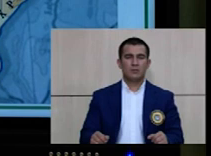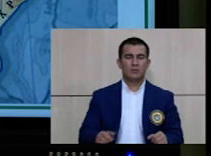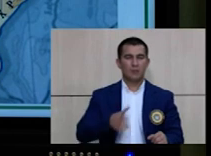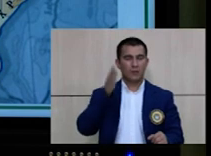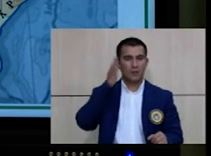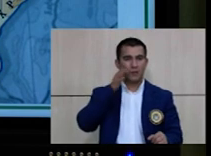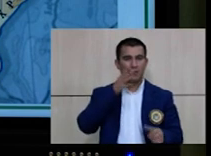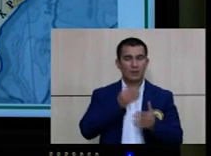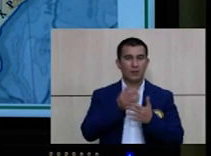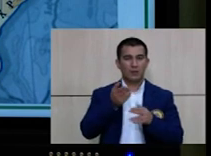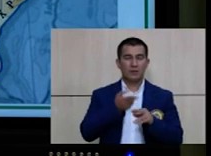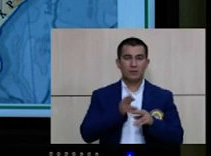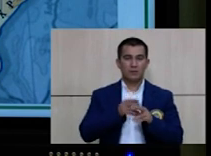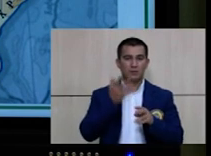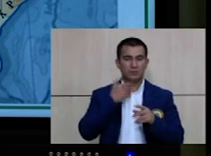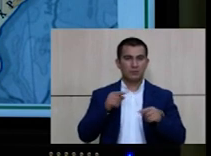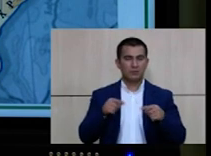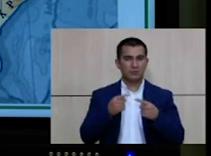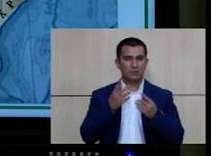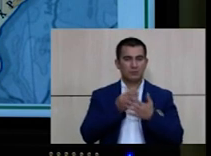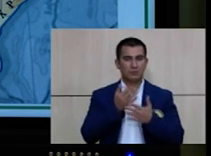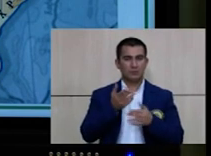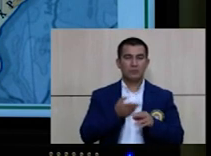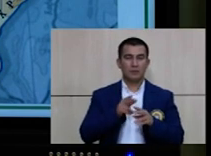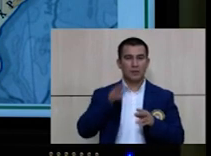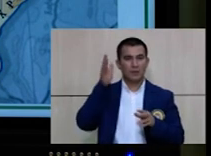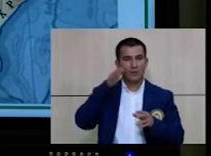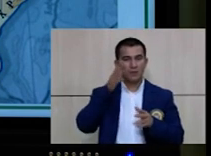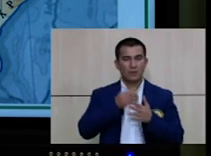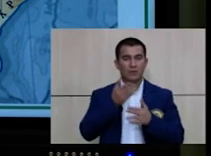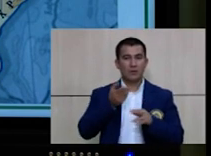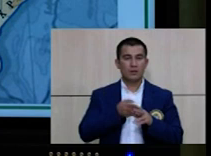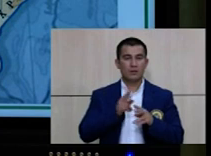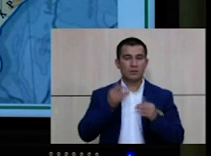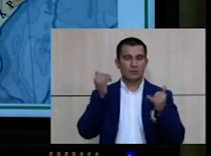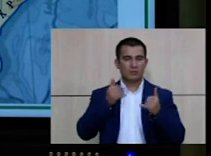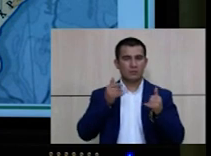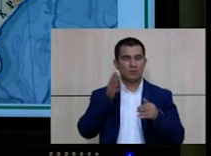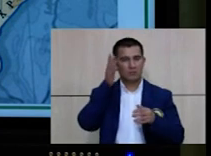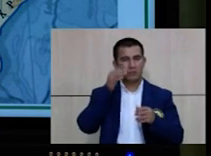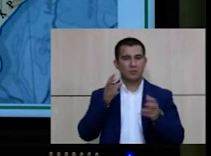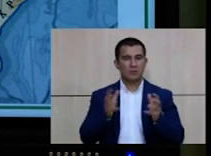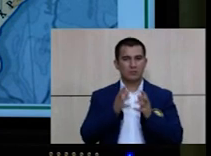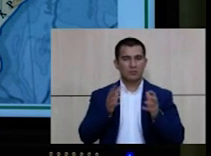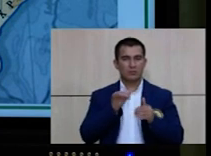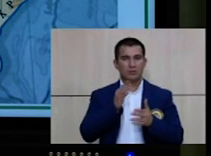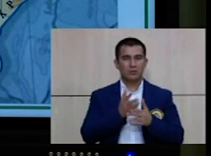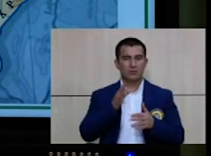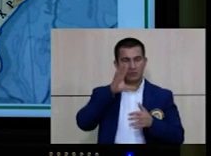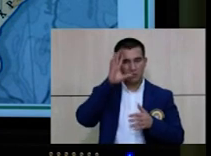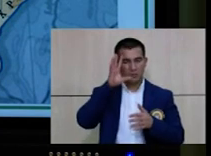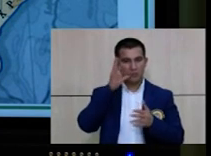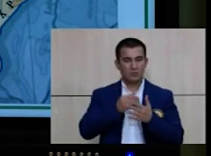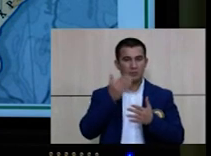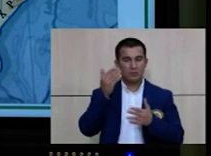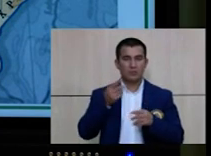Suv ta'minotini yaxshilash maqsadida suv omborlari qurilgan. Bulardan Janubiy Surxon